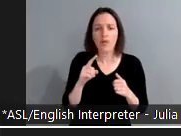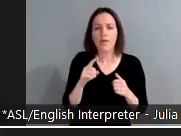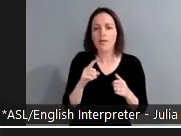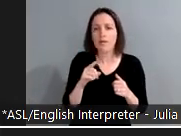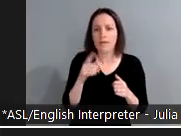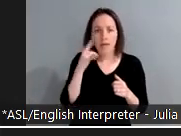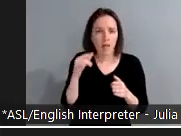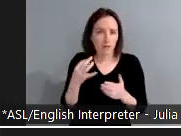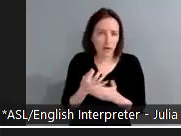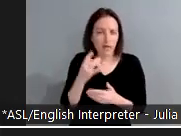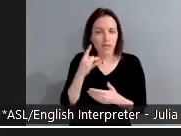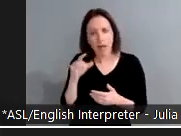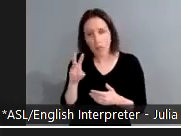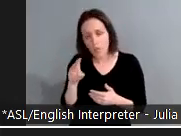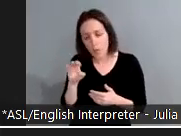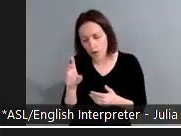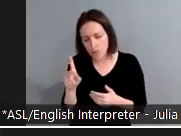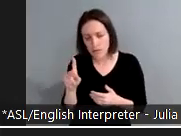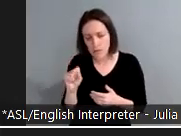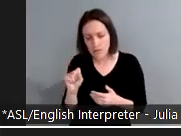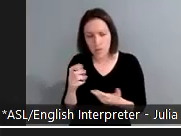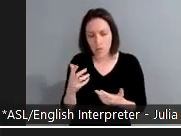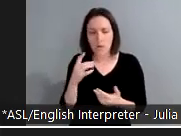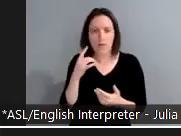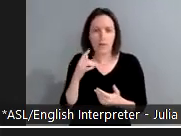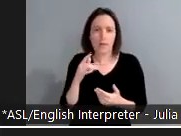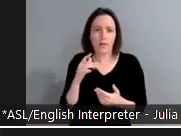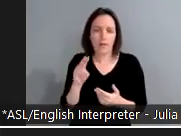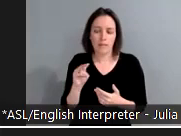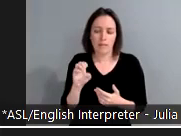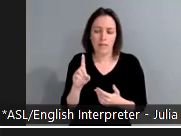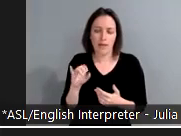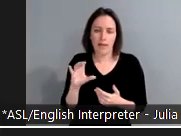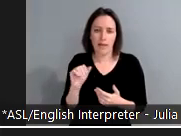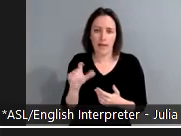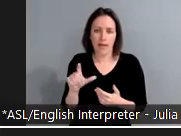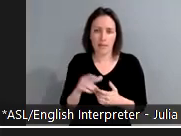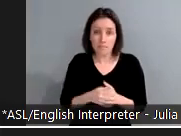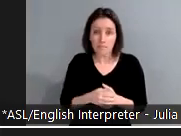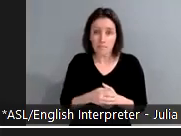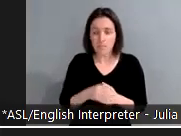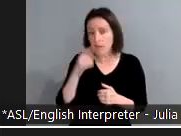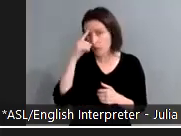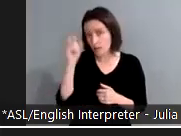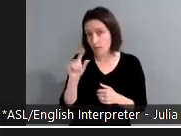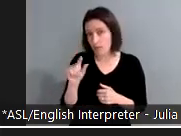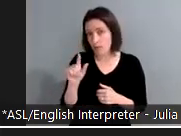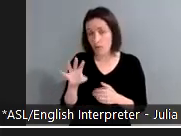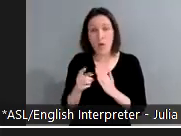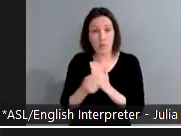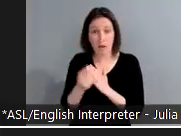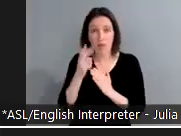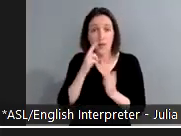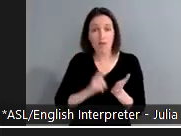California plans to implement a phased approach. In summer 2024, we will automatically enroll over 5 million